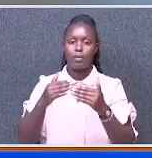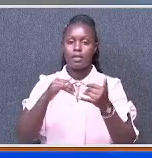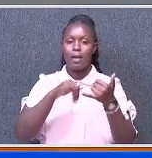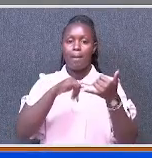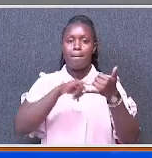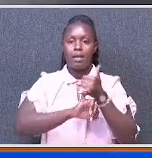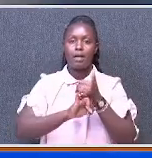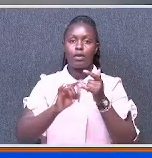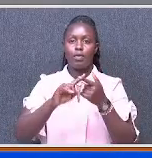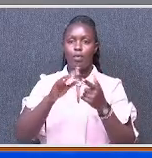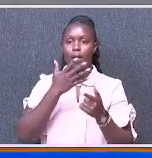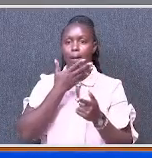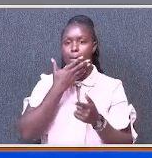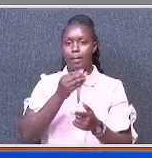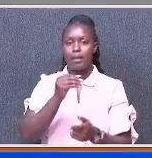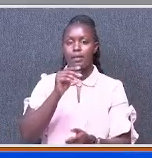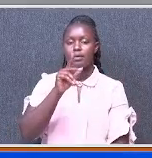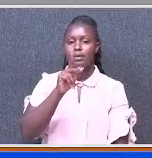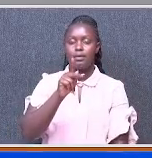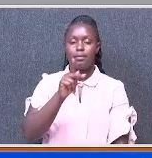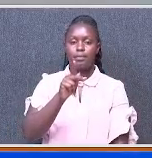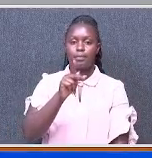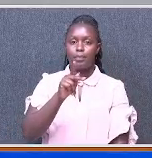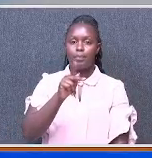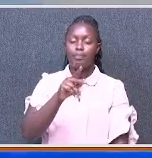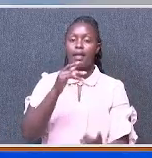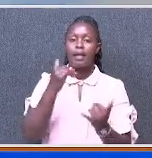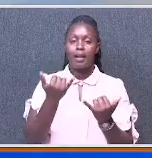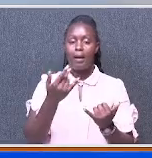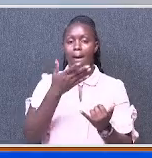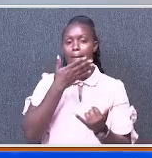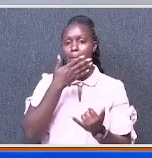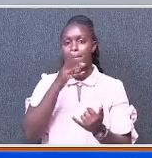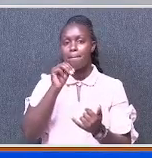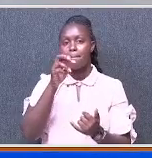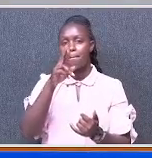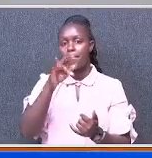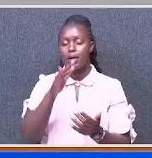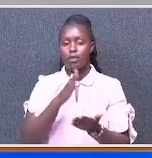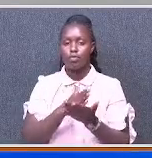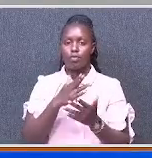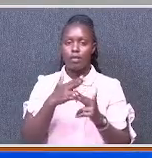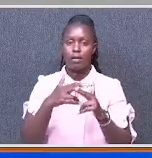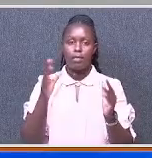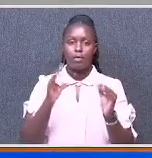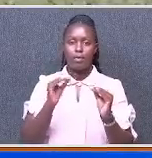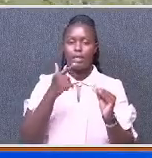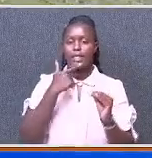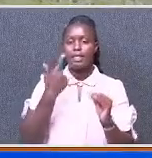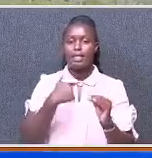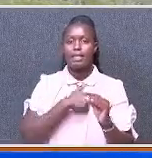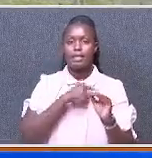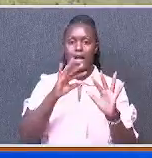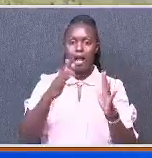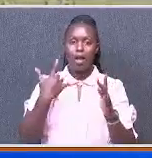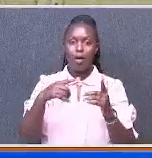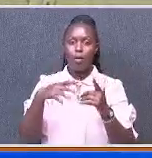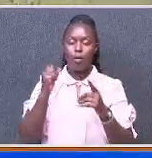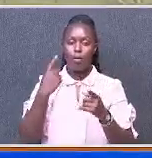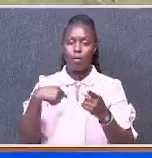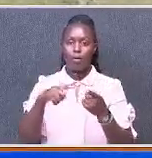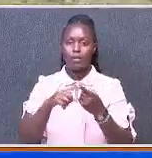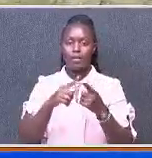one Merkou Lilikol from Kasaka village. Mary, which is not her real name, narrates to us how she escaped immediately.